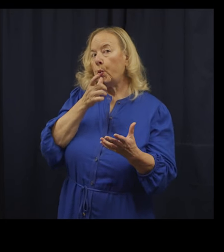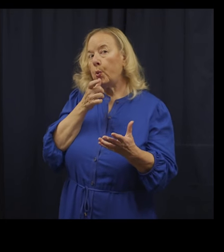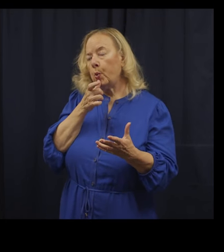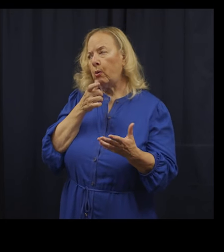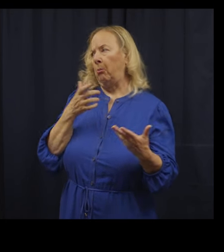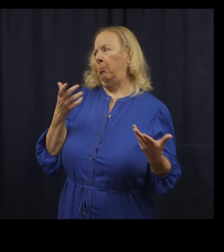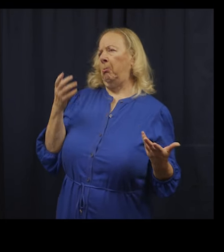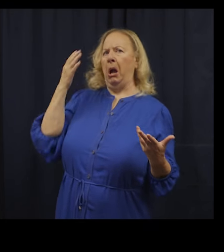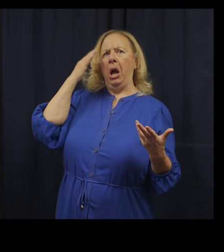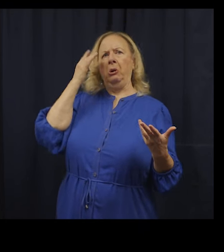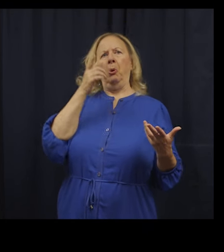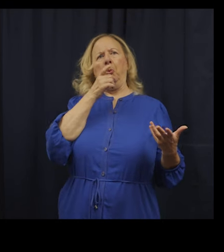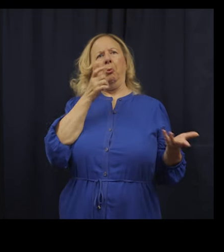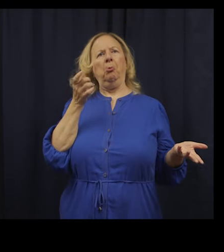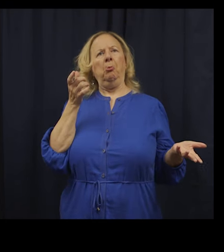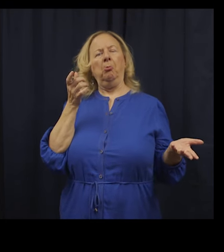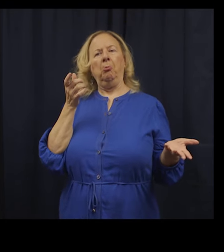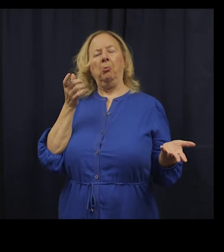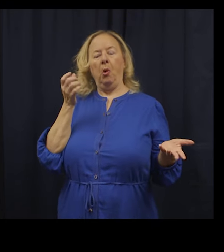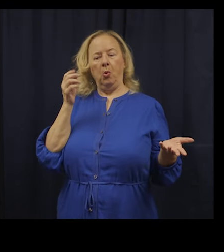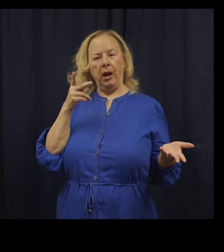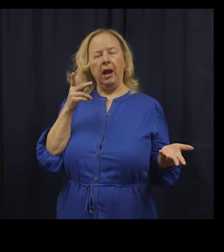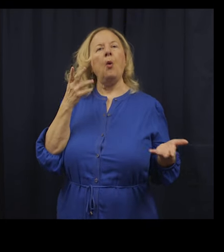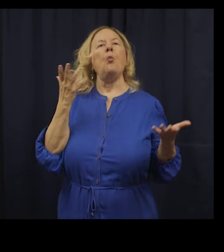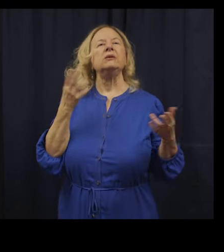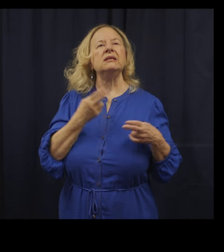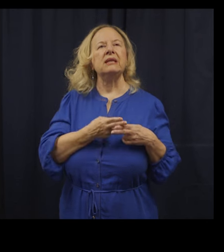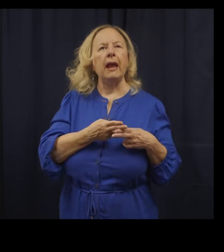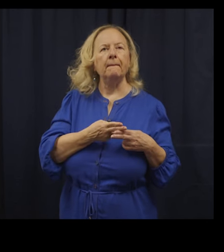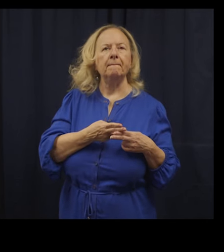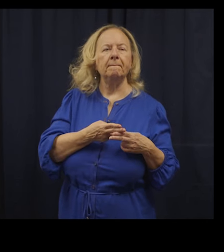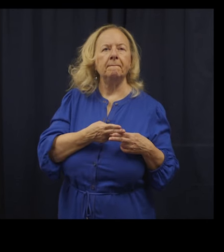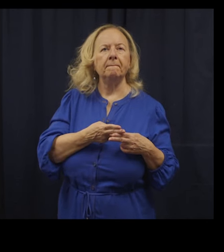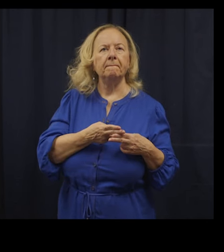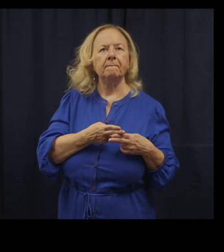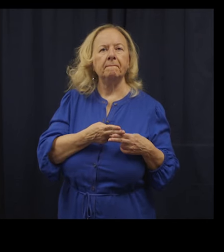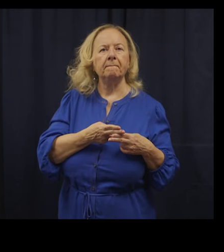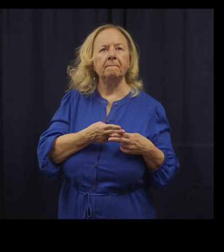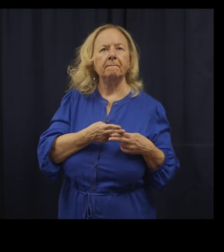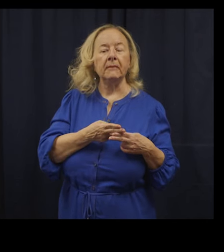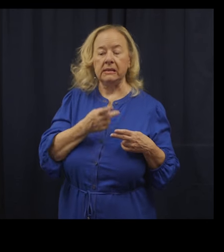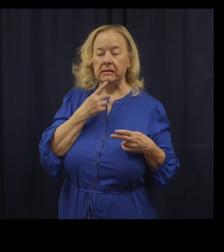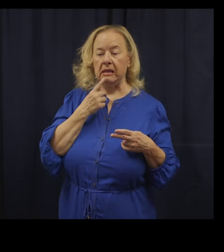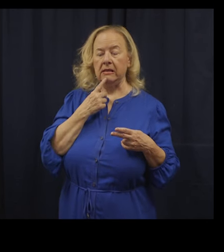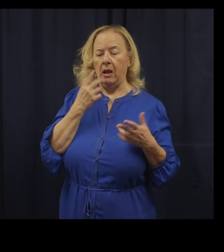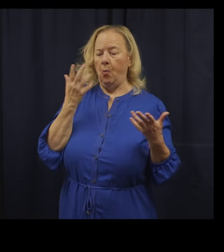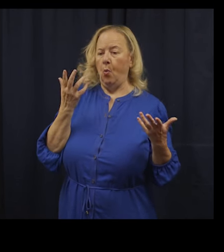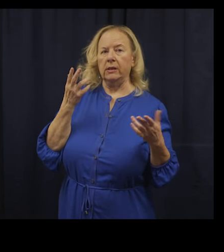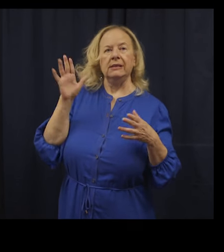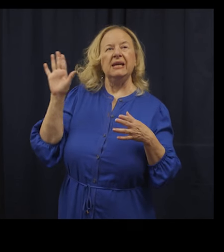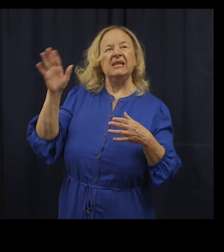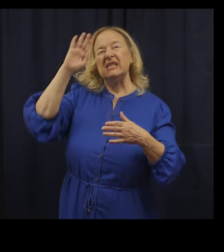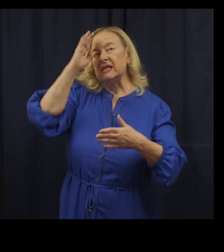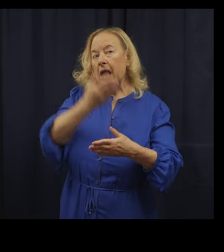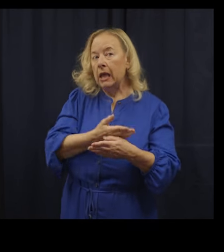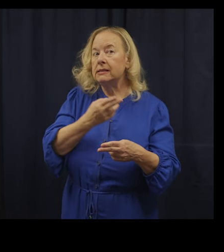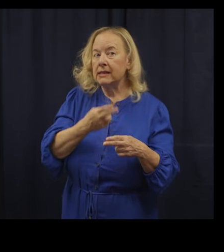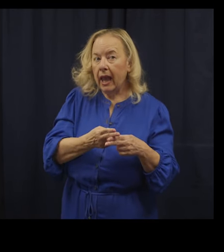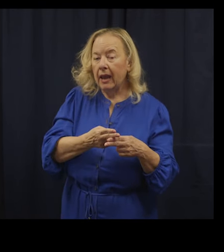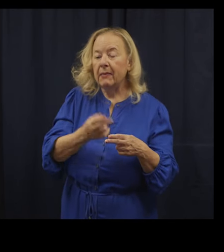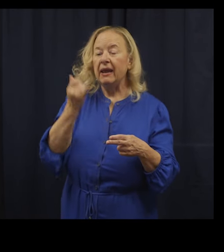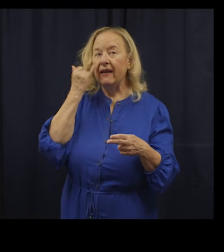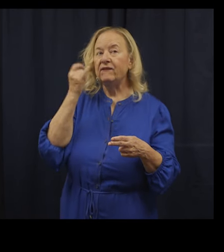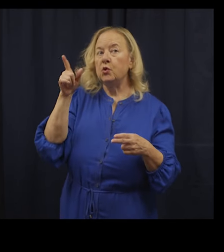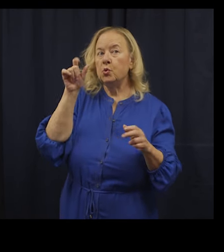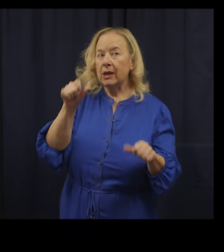saying, well, I know who that is. And then it says, okay, what is his name? And then it says, and what is his son's name, if you can tell?